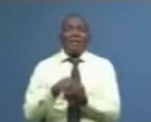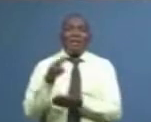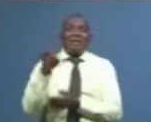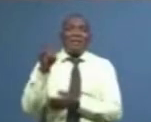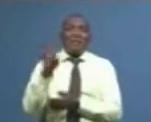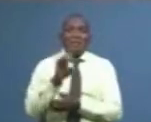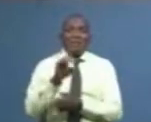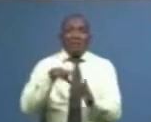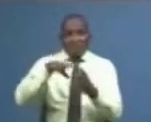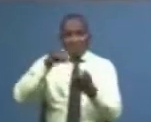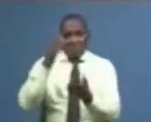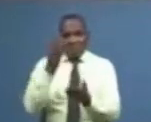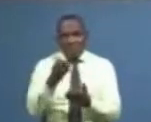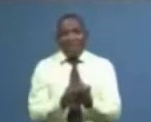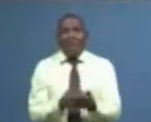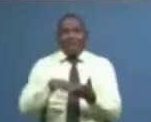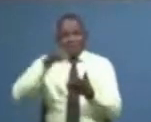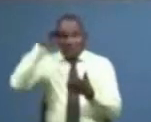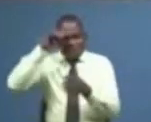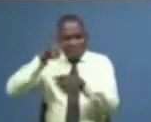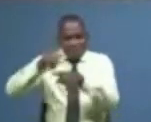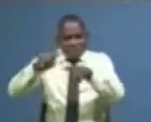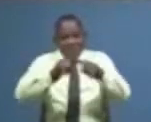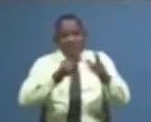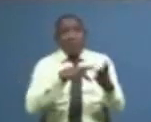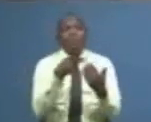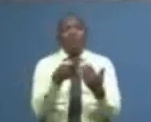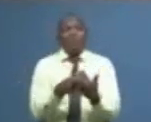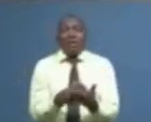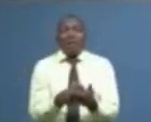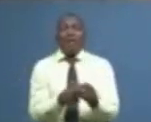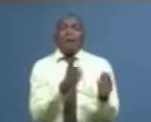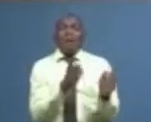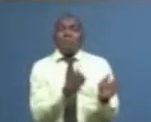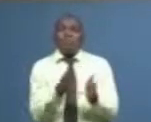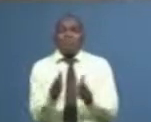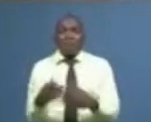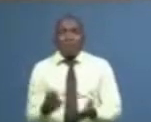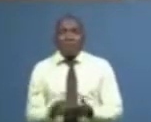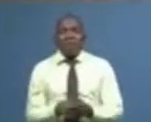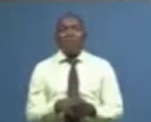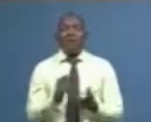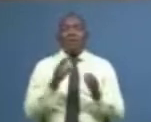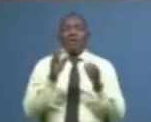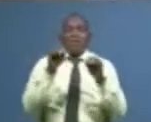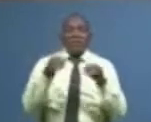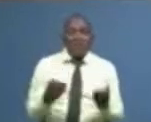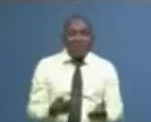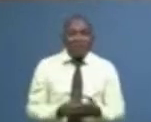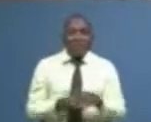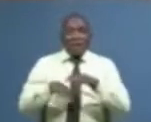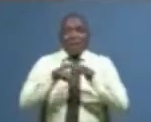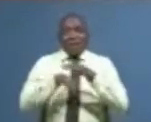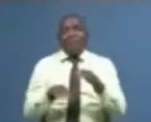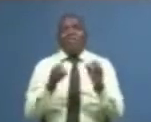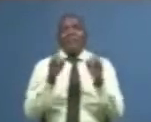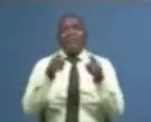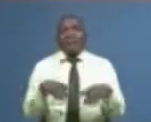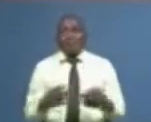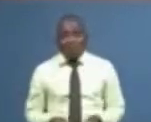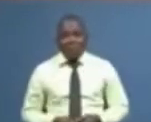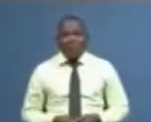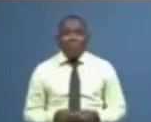1,700 students studying various disciplines in preparation towards teaching at the basic level of